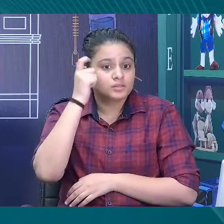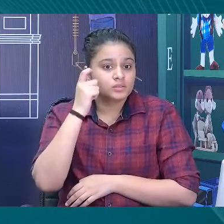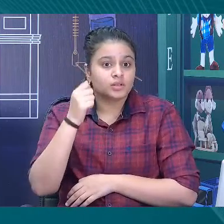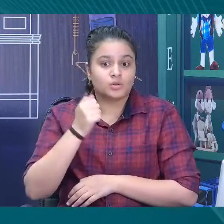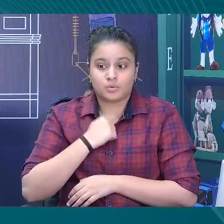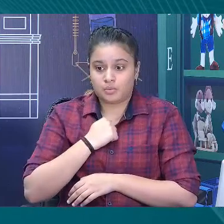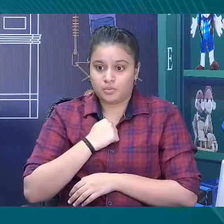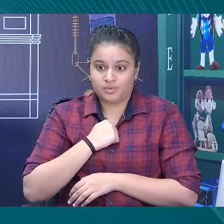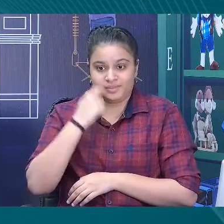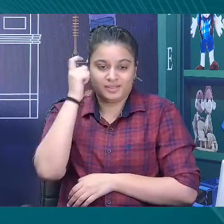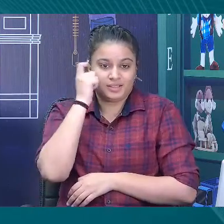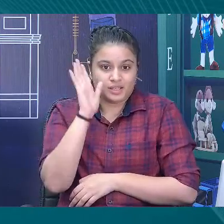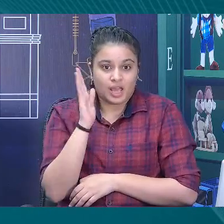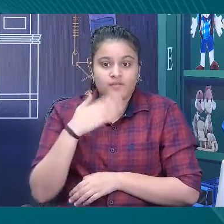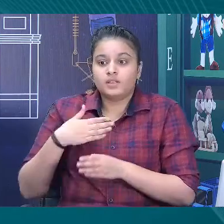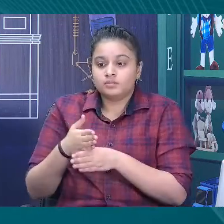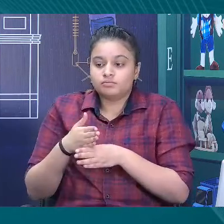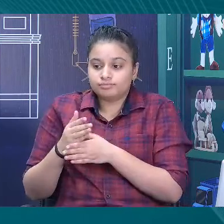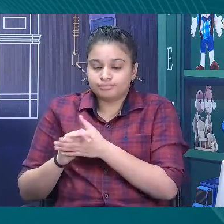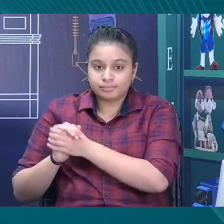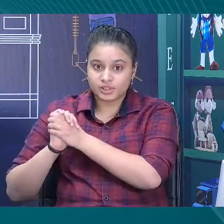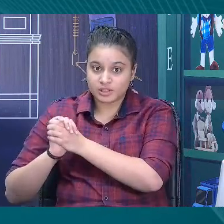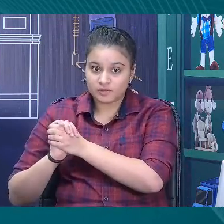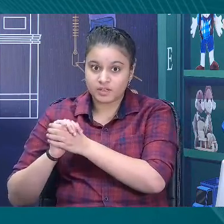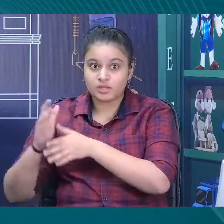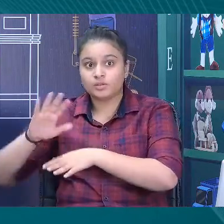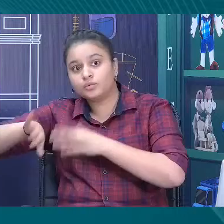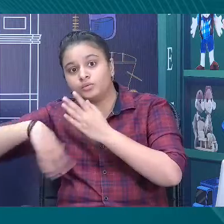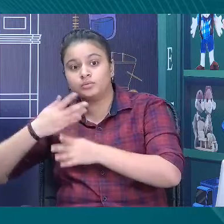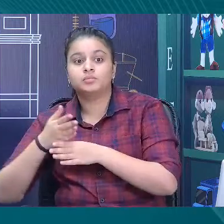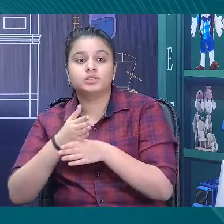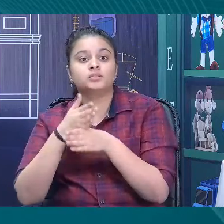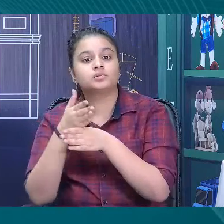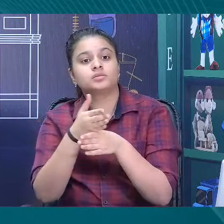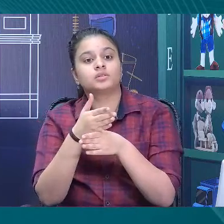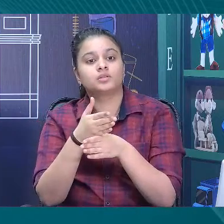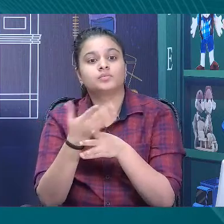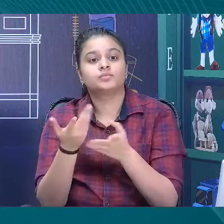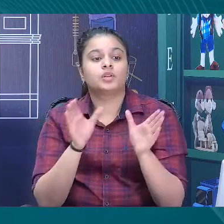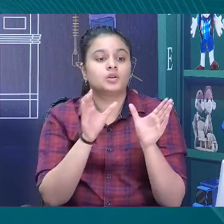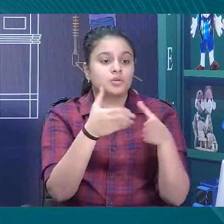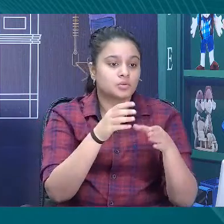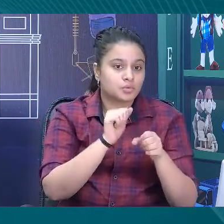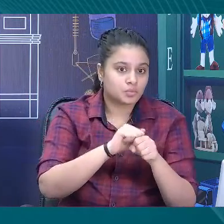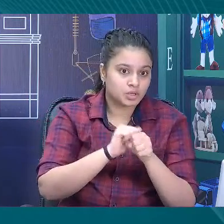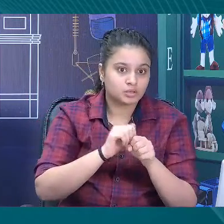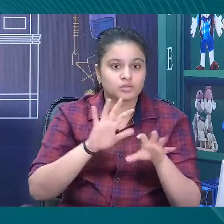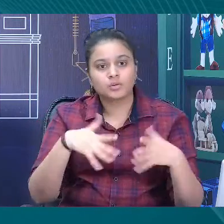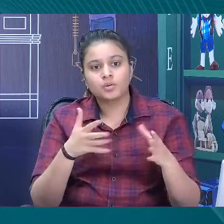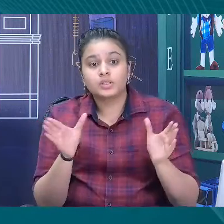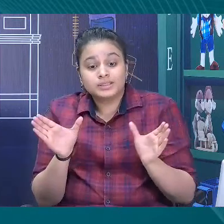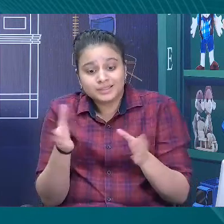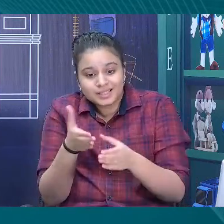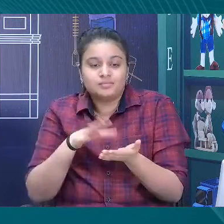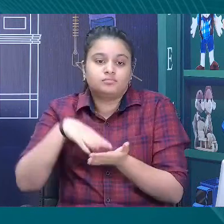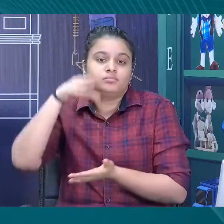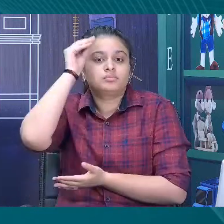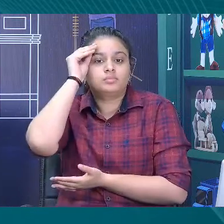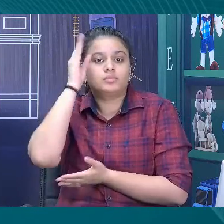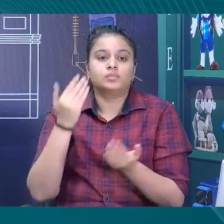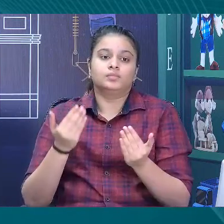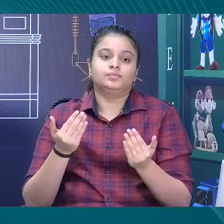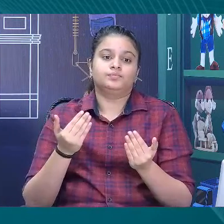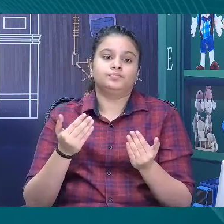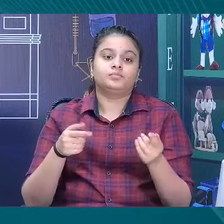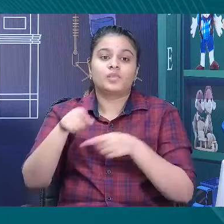your partner, and then you're going to share it. Absolutely. Groups, etc., and cooperative learning and all that, because through this, children